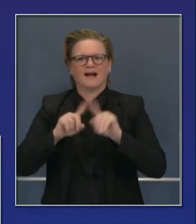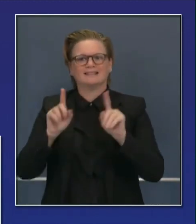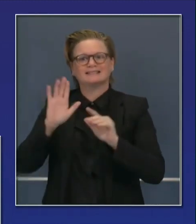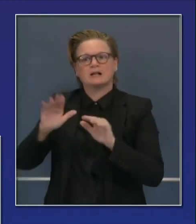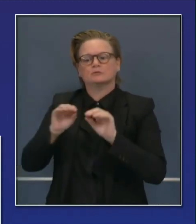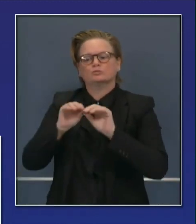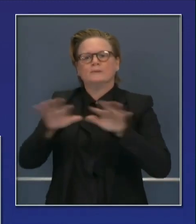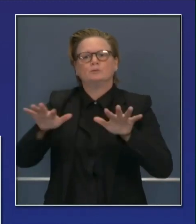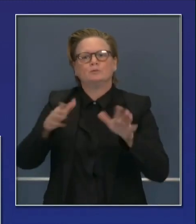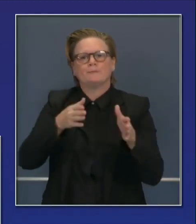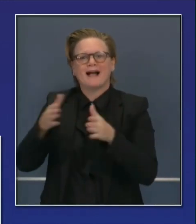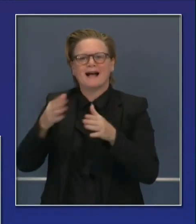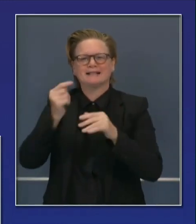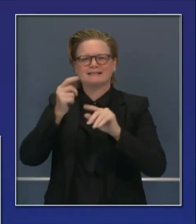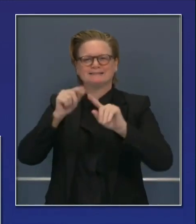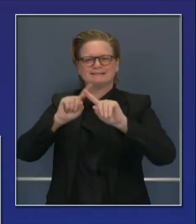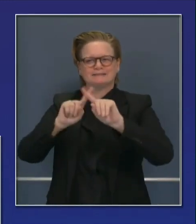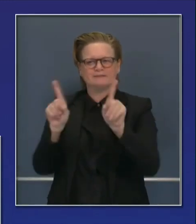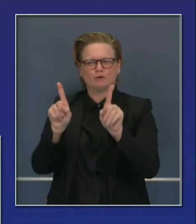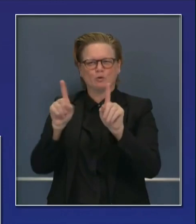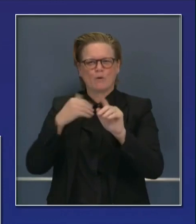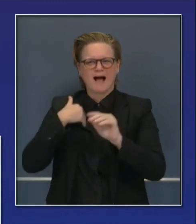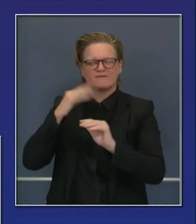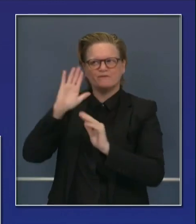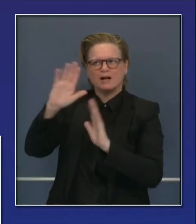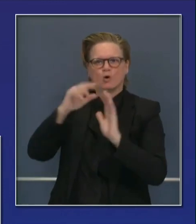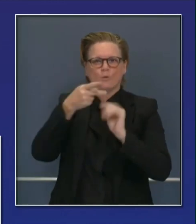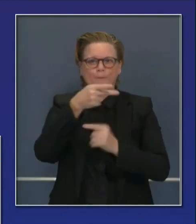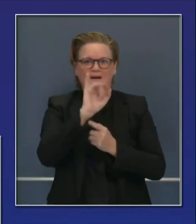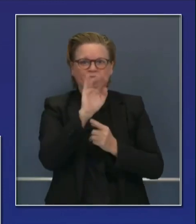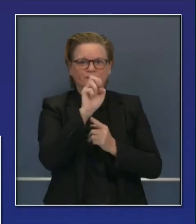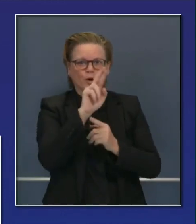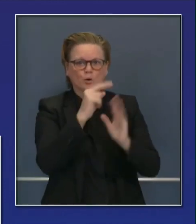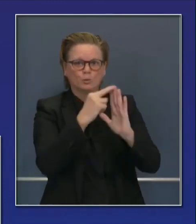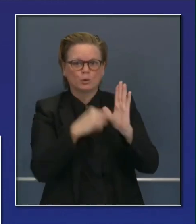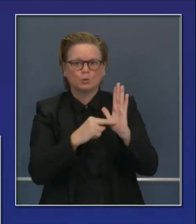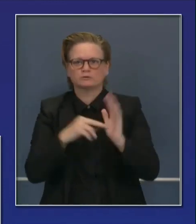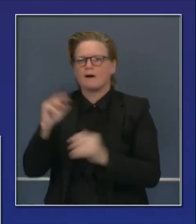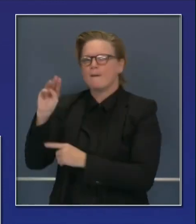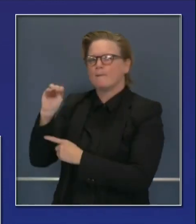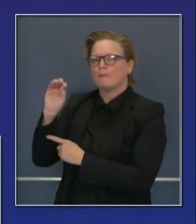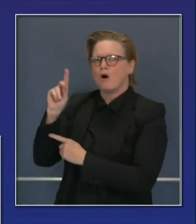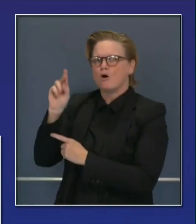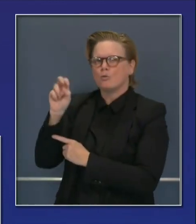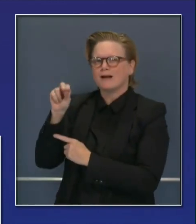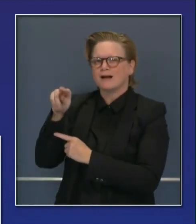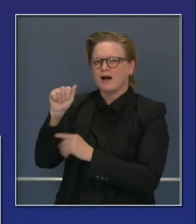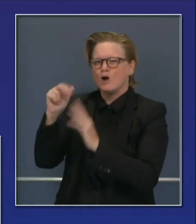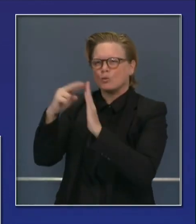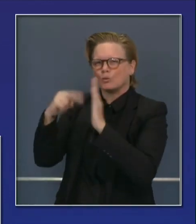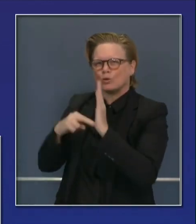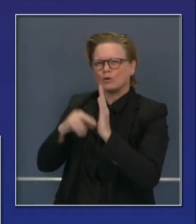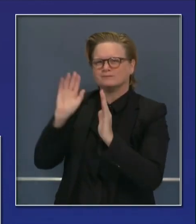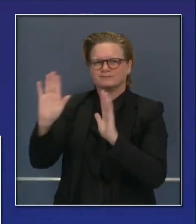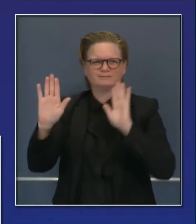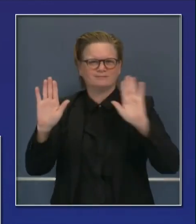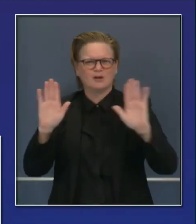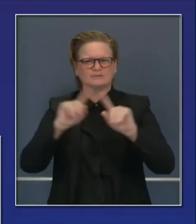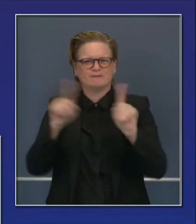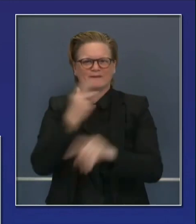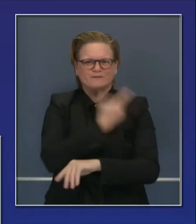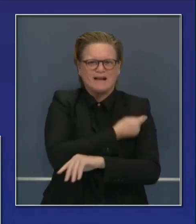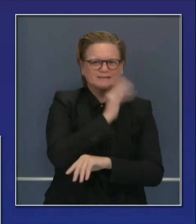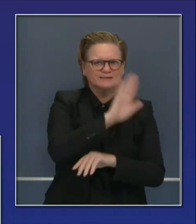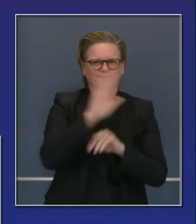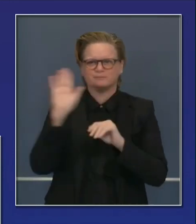requires different protocols and procedures because it's a different vaccine, but nonetheless, the efficacy is roughly